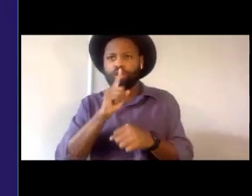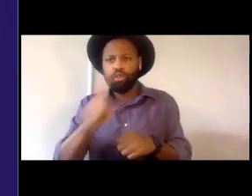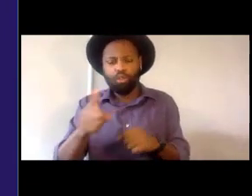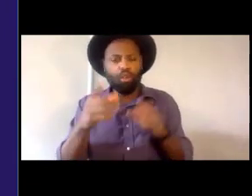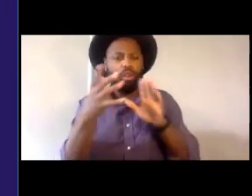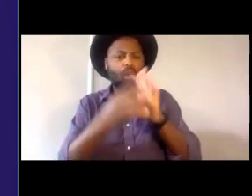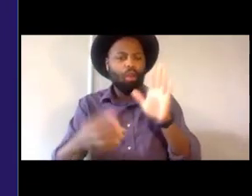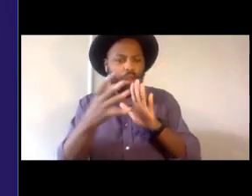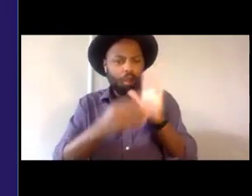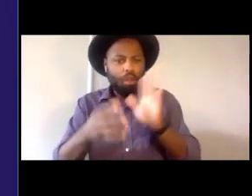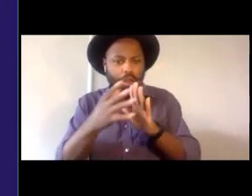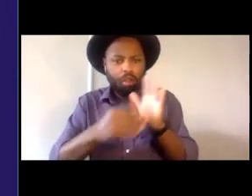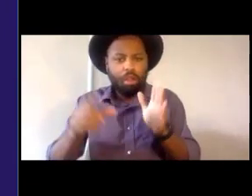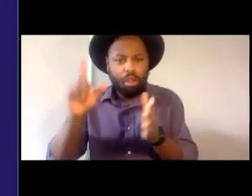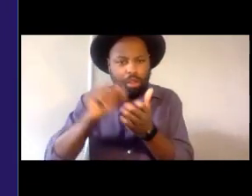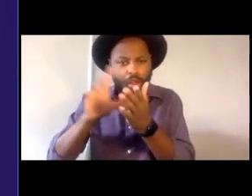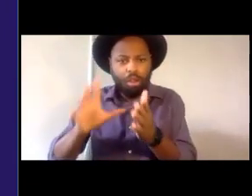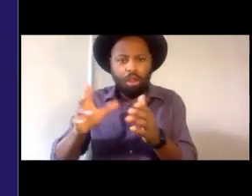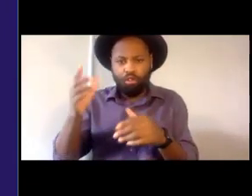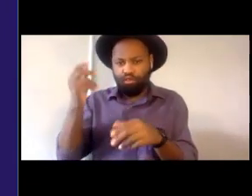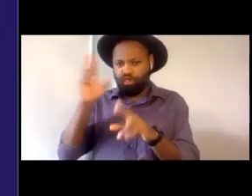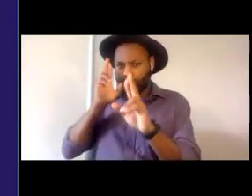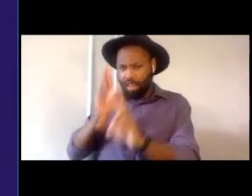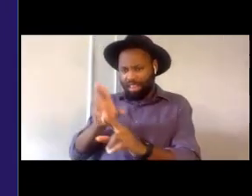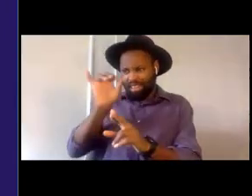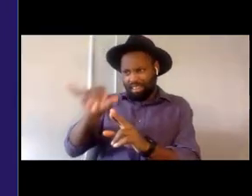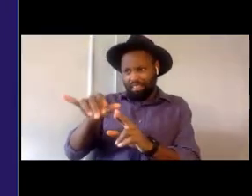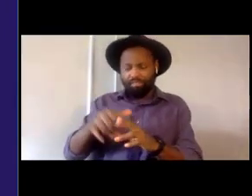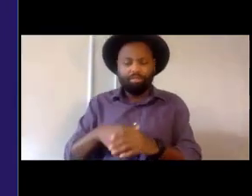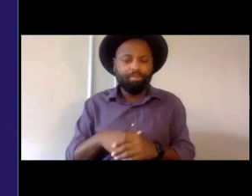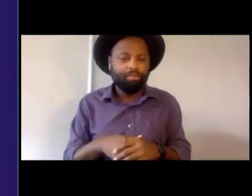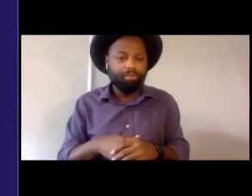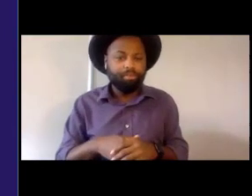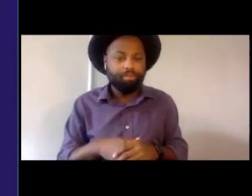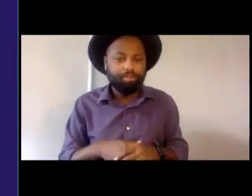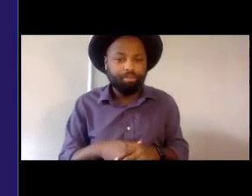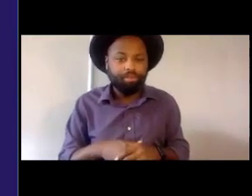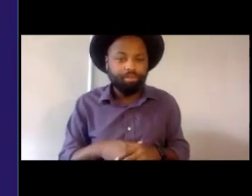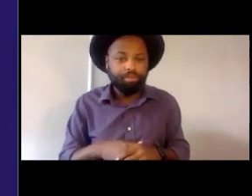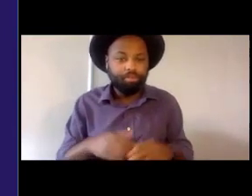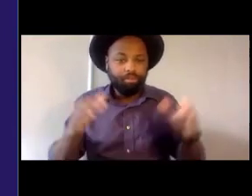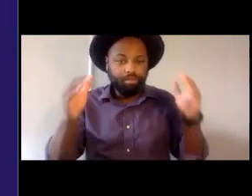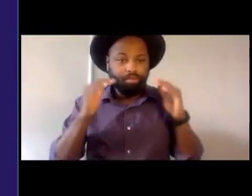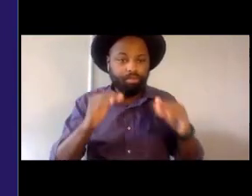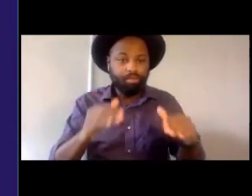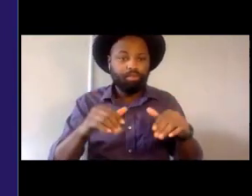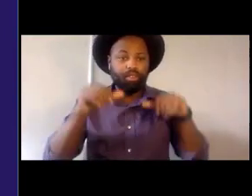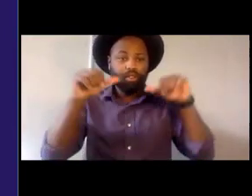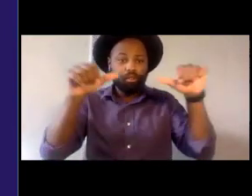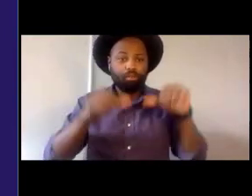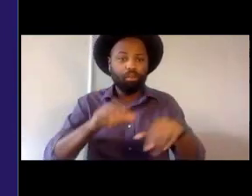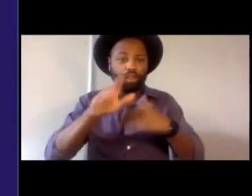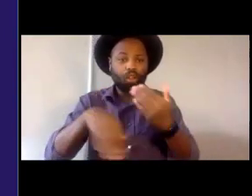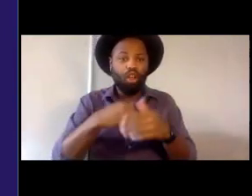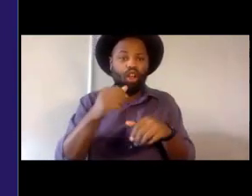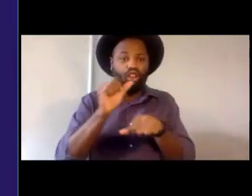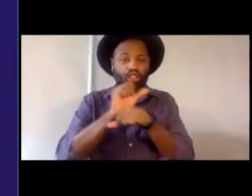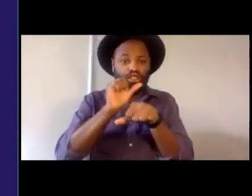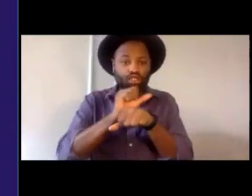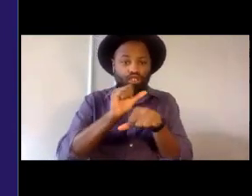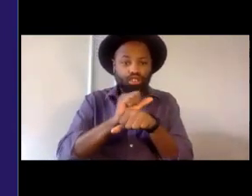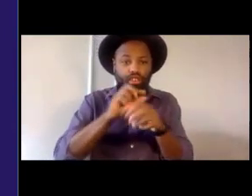preference. And then post all jobs and internships publicly and interview at least 3 candidates who have the skills to learn the